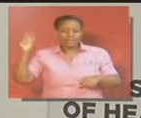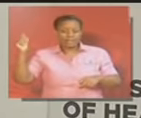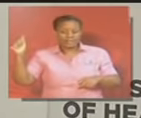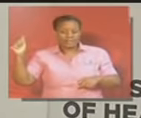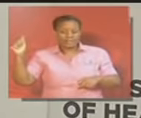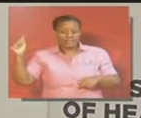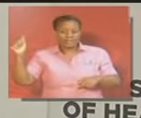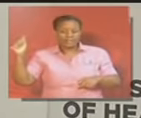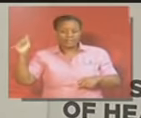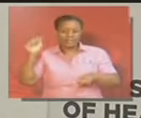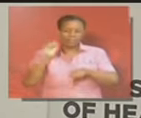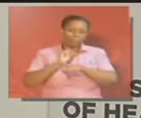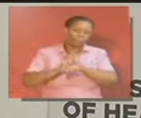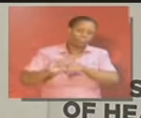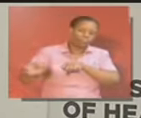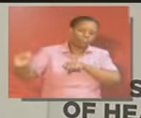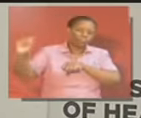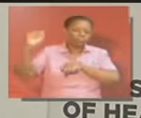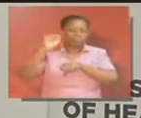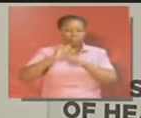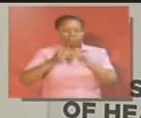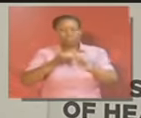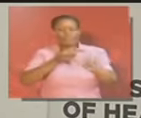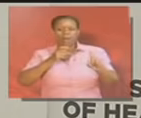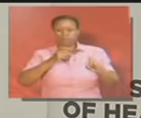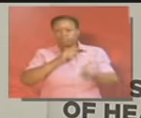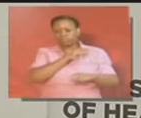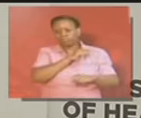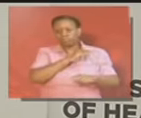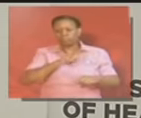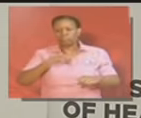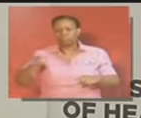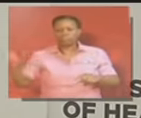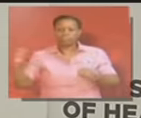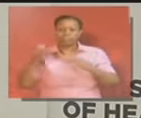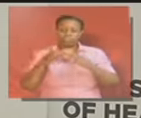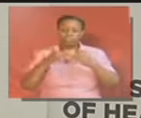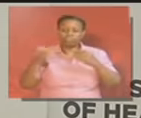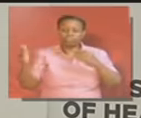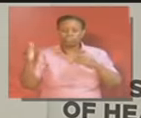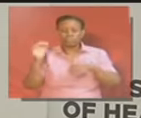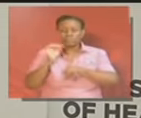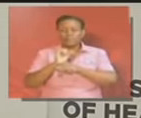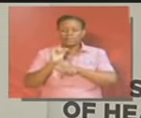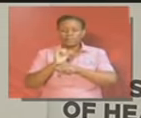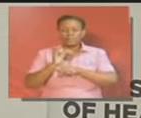be active. Just to say, geographically, we cover from Matlot in the north,